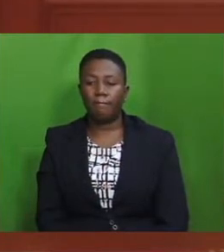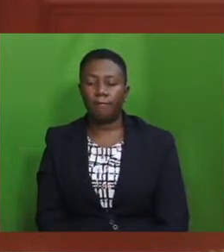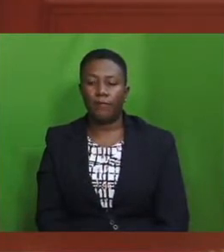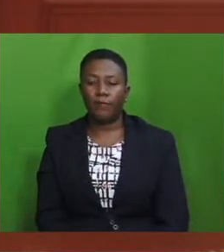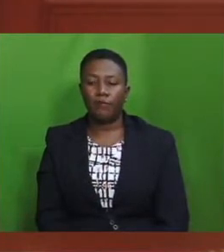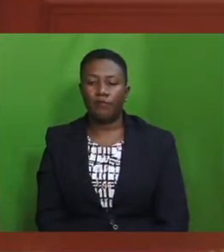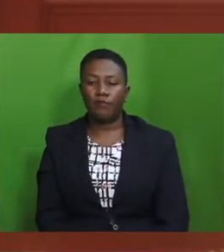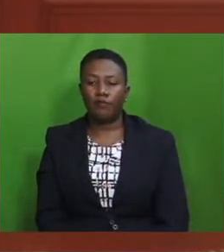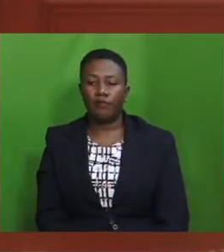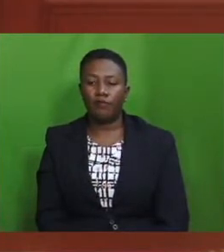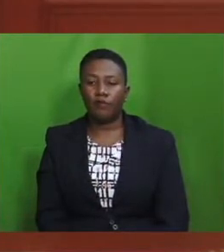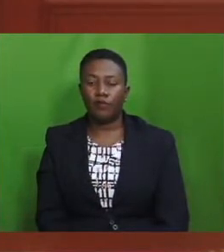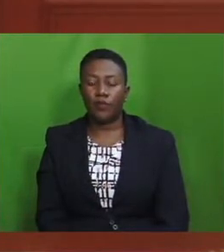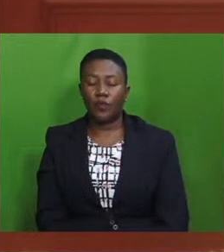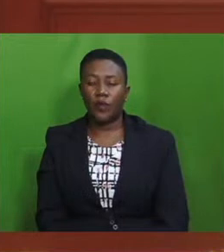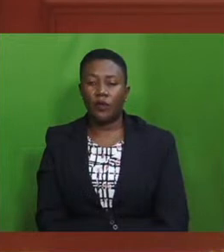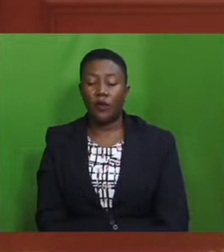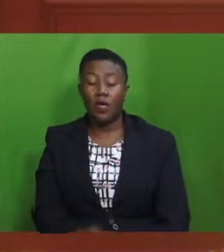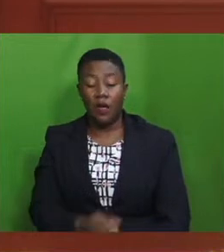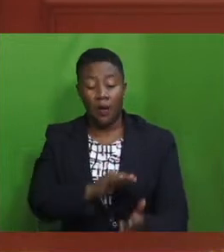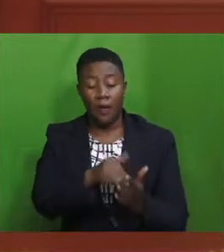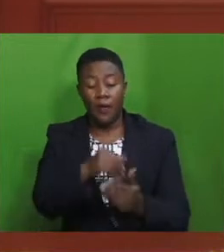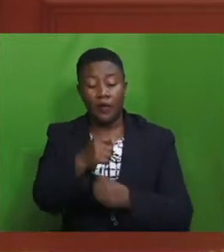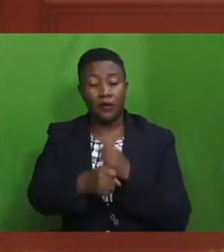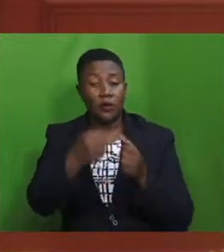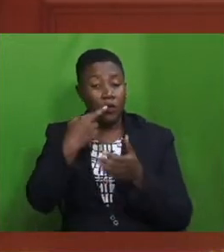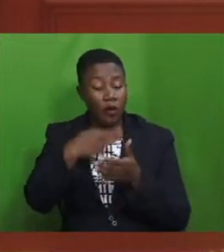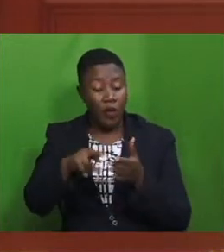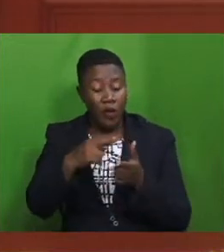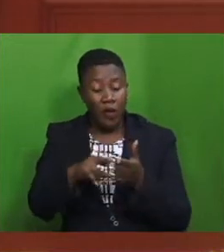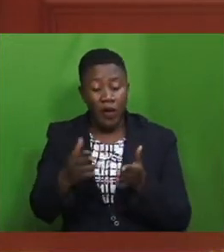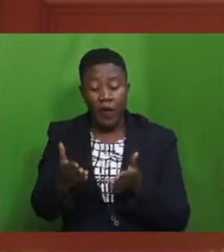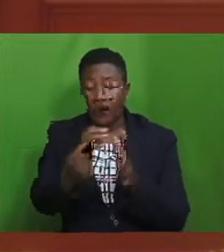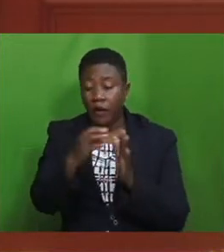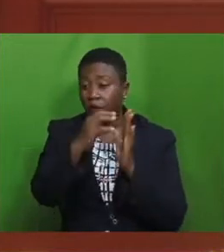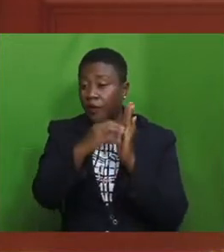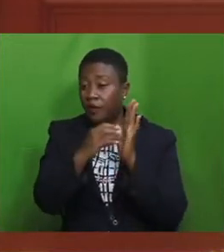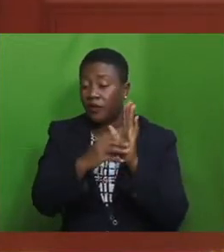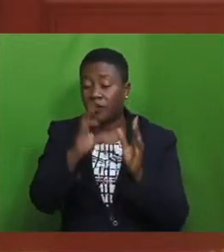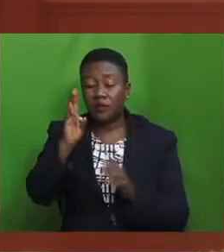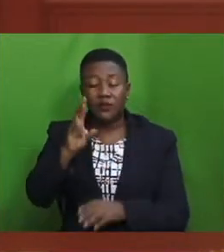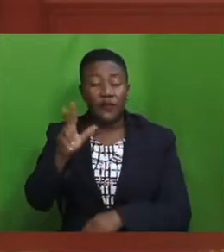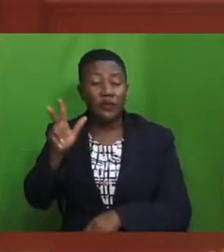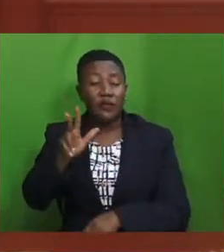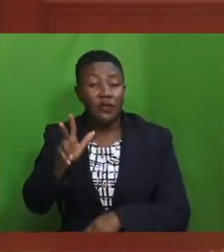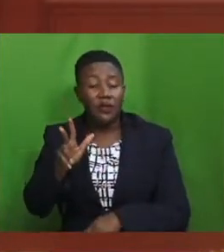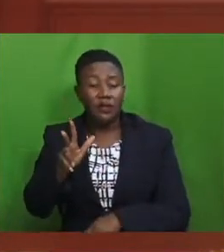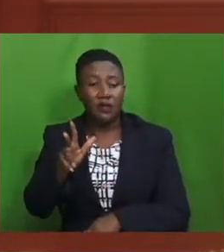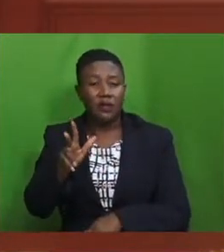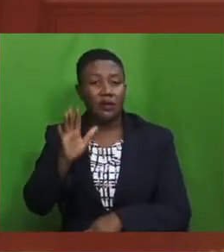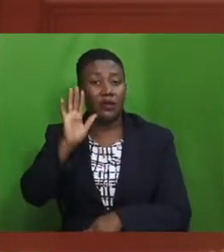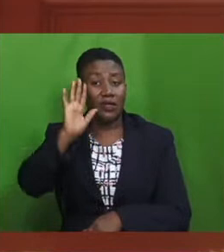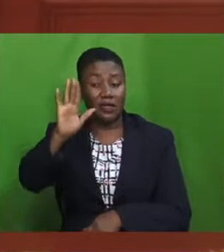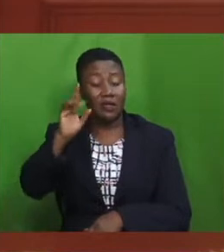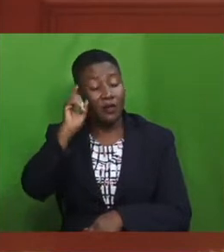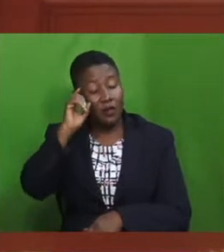I'm reading review, page 13, paragraph 73, when your government talks